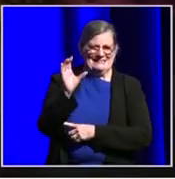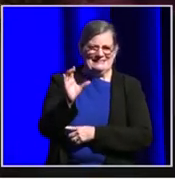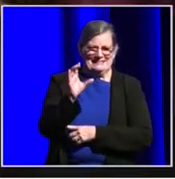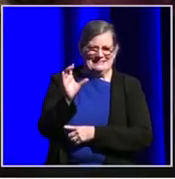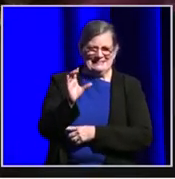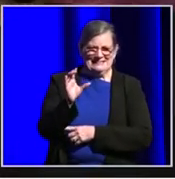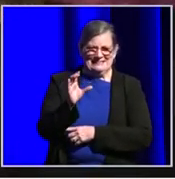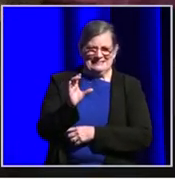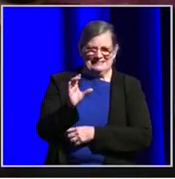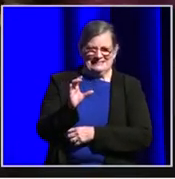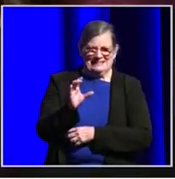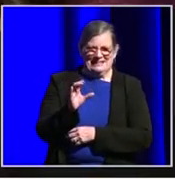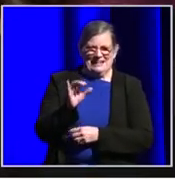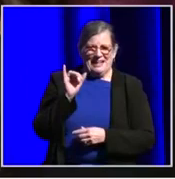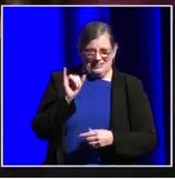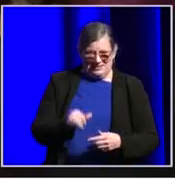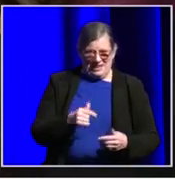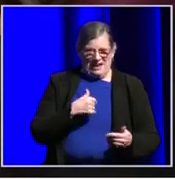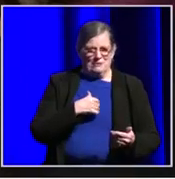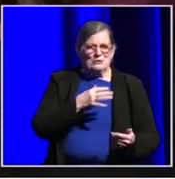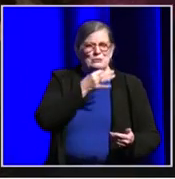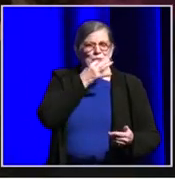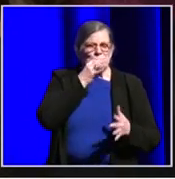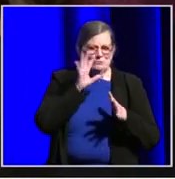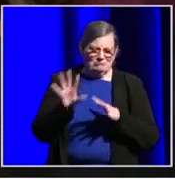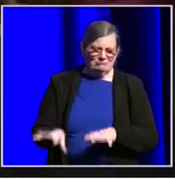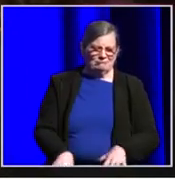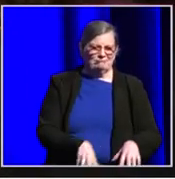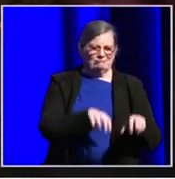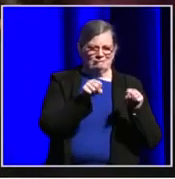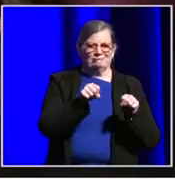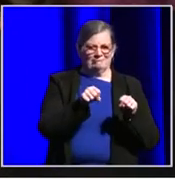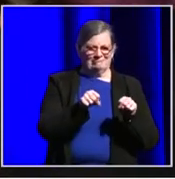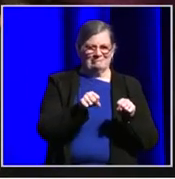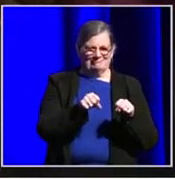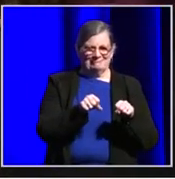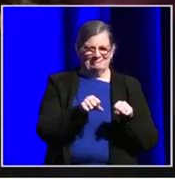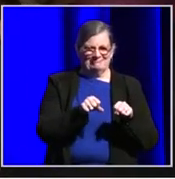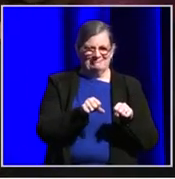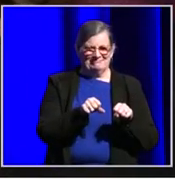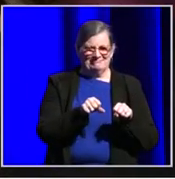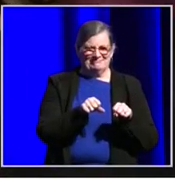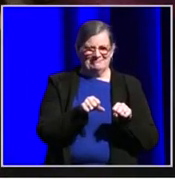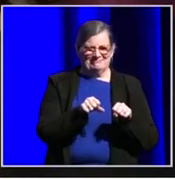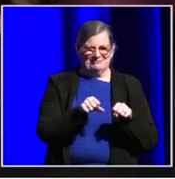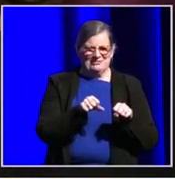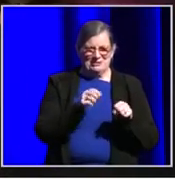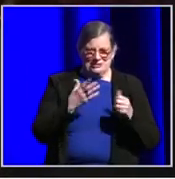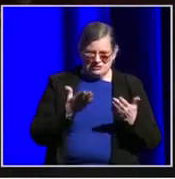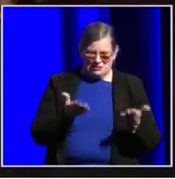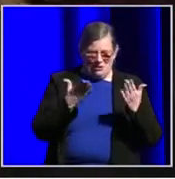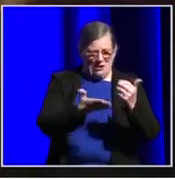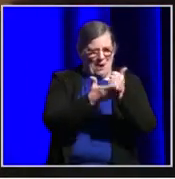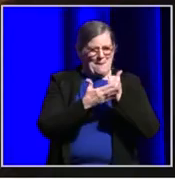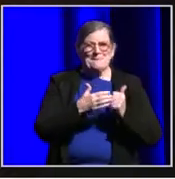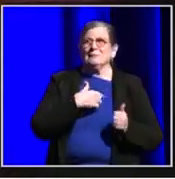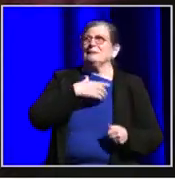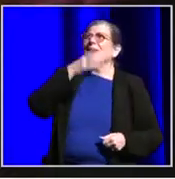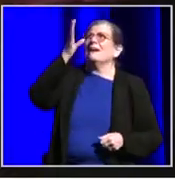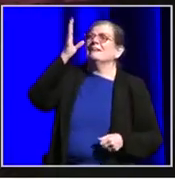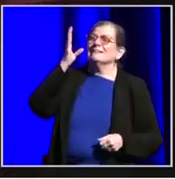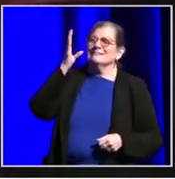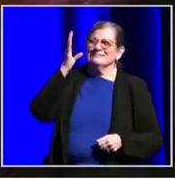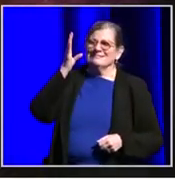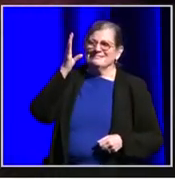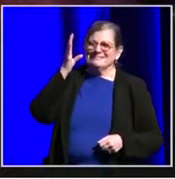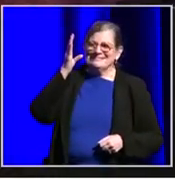Columbia. Which I am about to enter. Which I am about to enter. So help me God. So help me God. That was her request. Thank